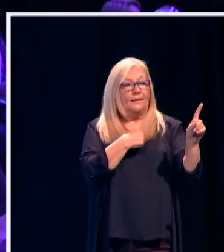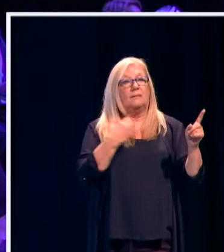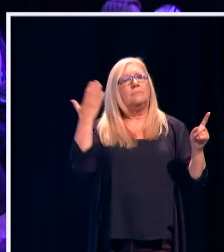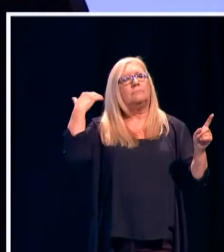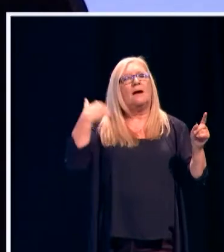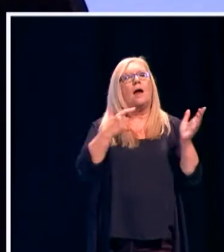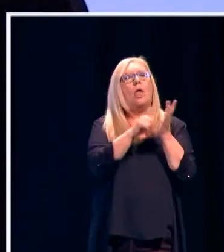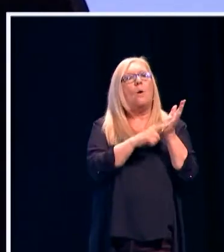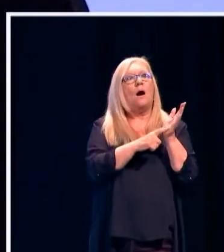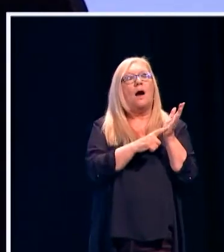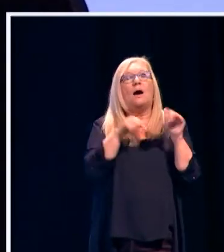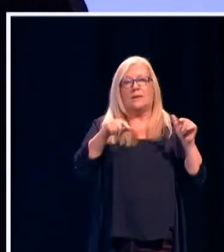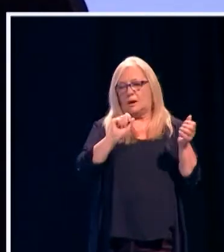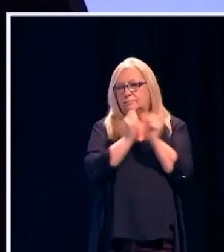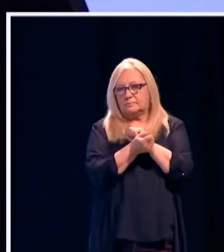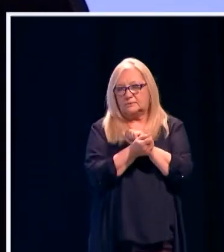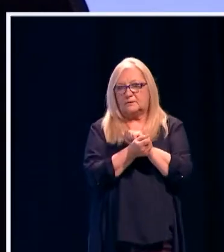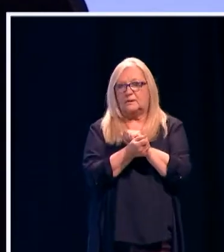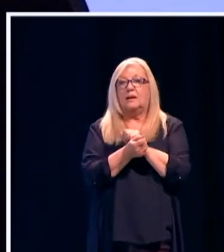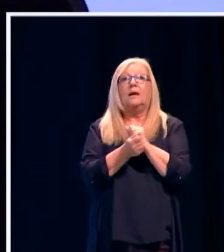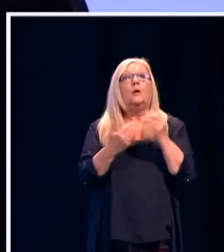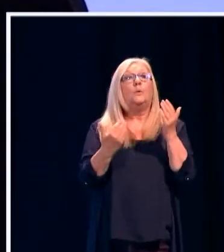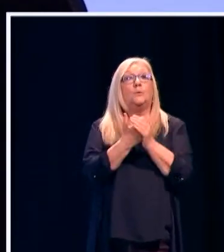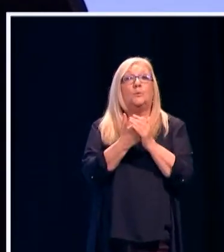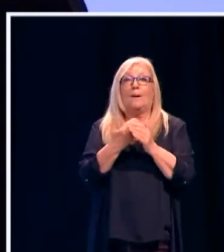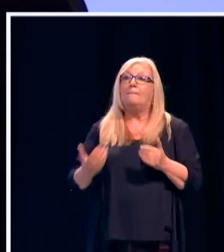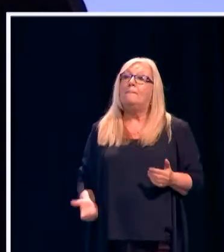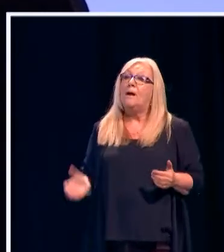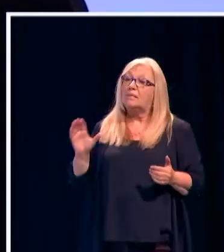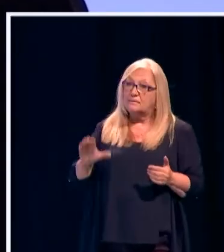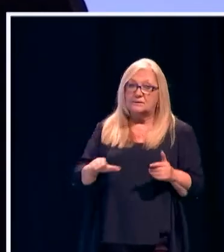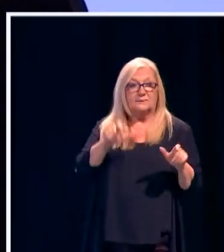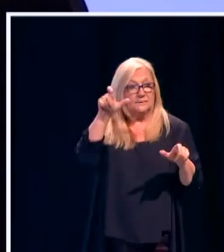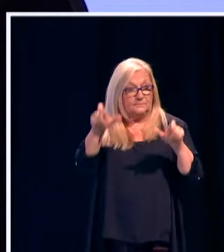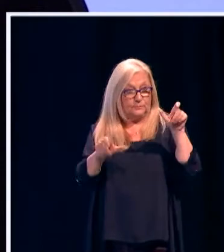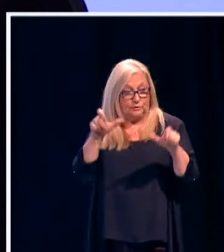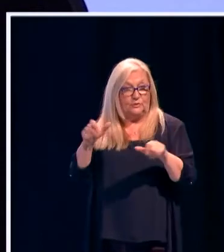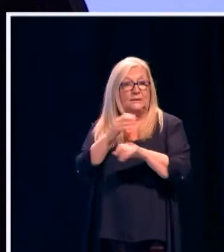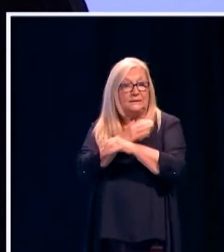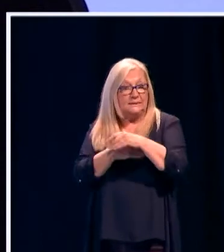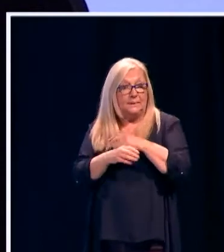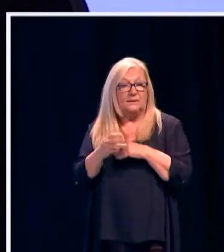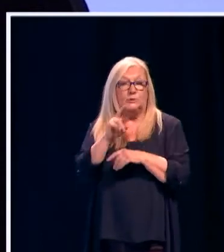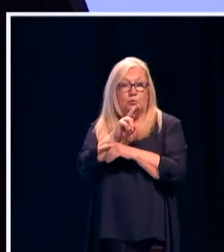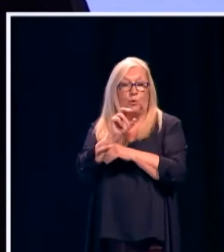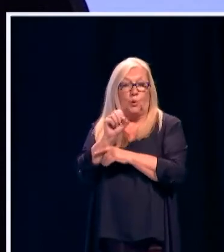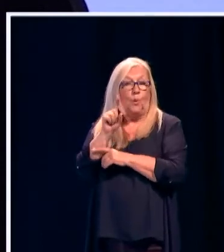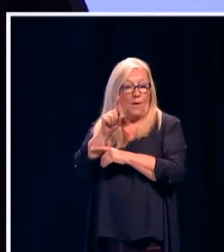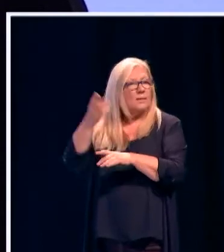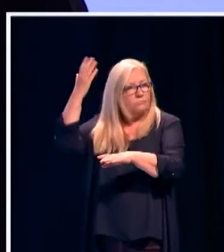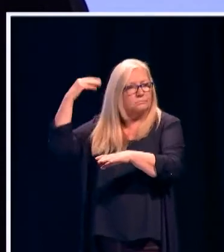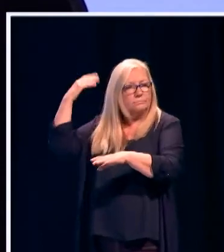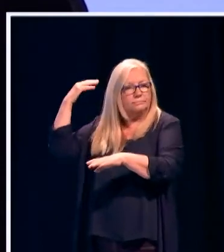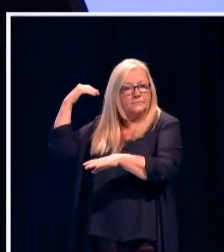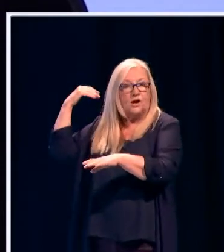name of our law was Bangladesh Person with Disability Welfare Act 2001. We are very happy